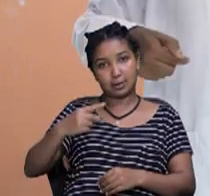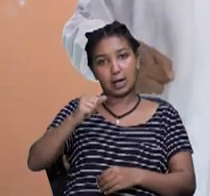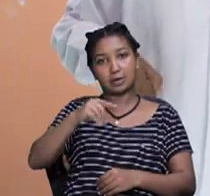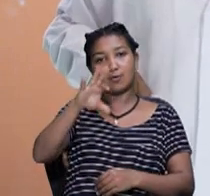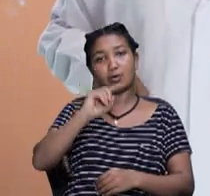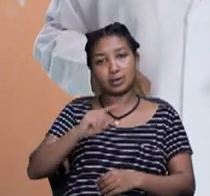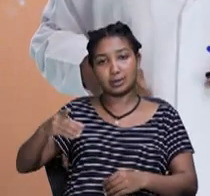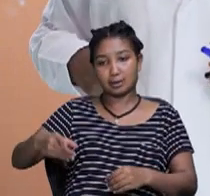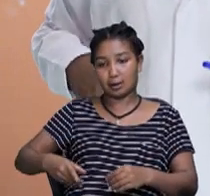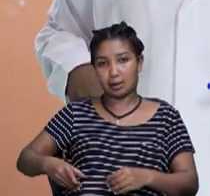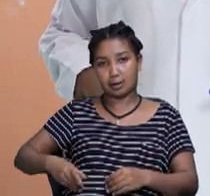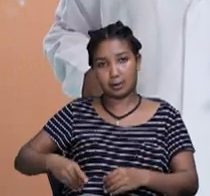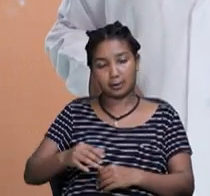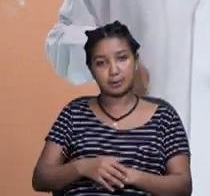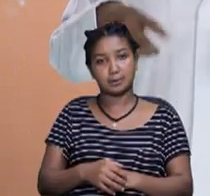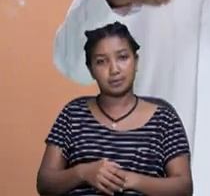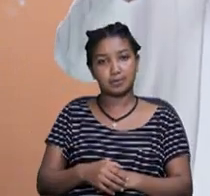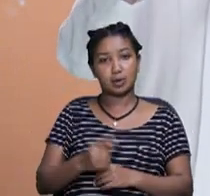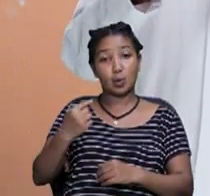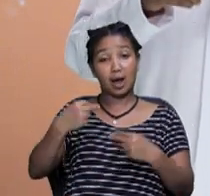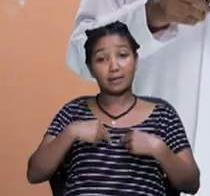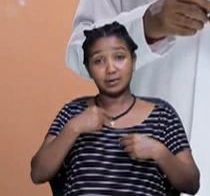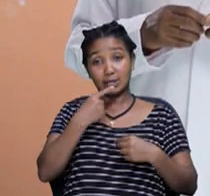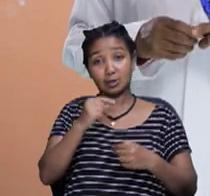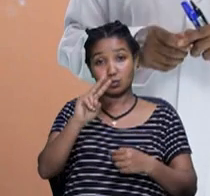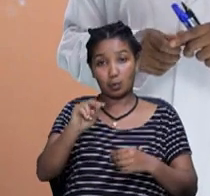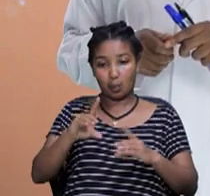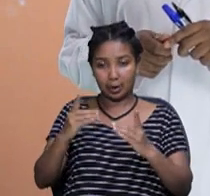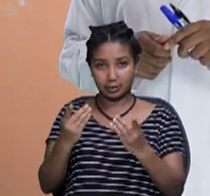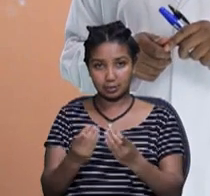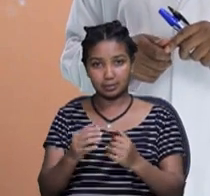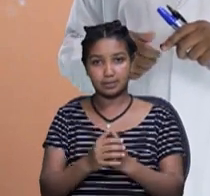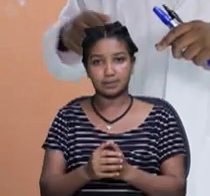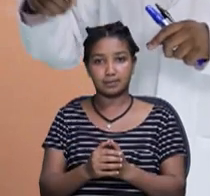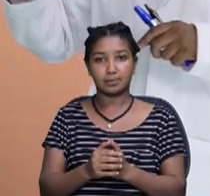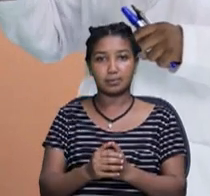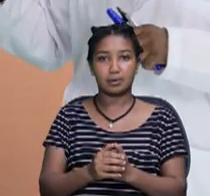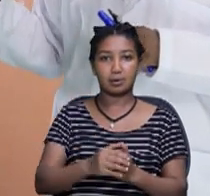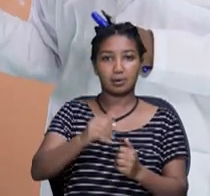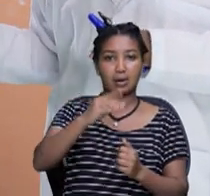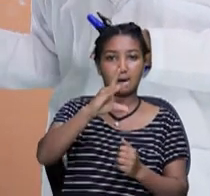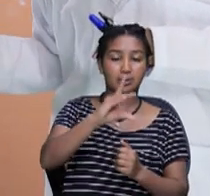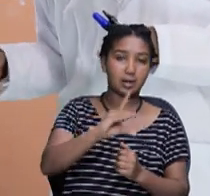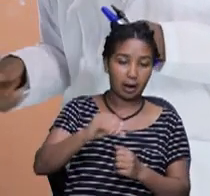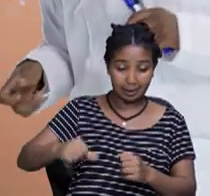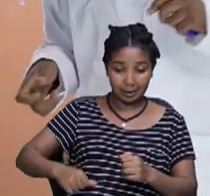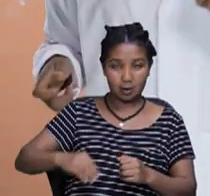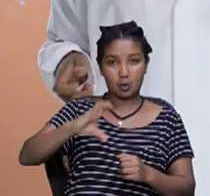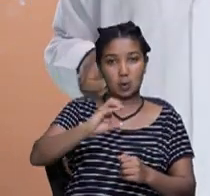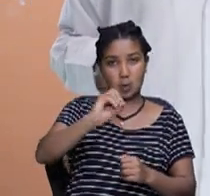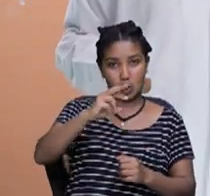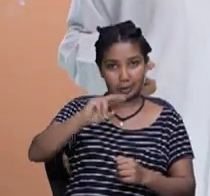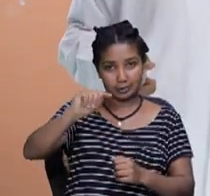is found on the neck region. We have said it has two parts: adrenal cortex